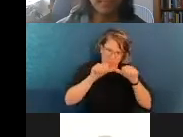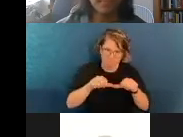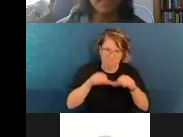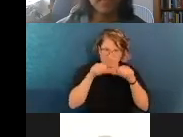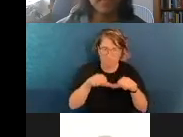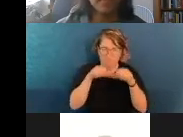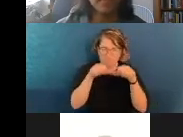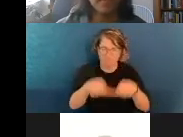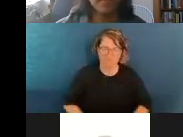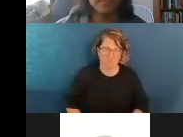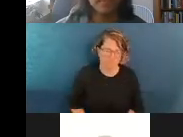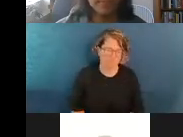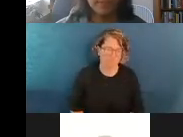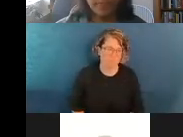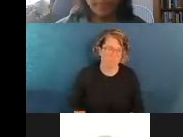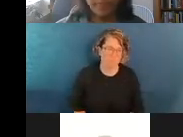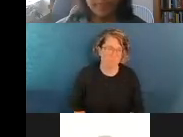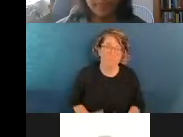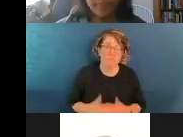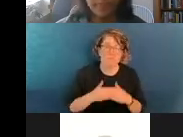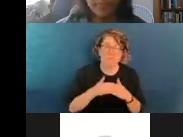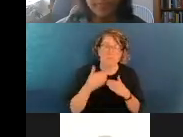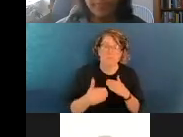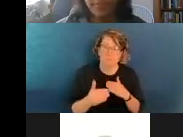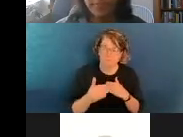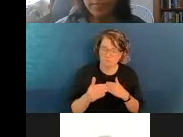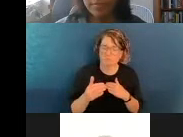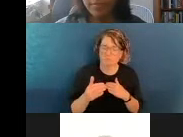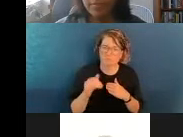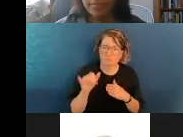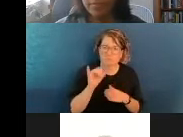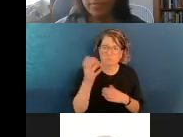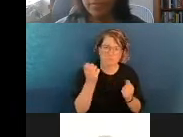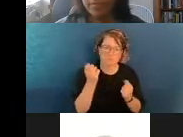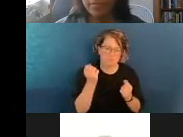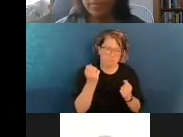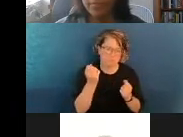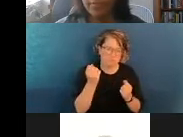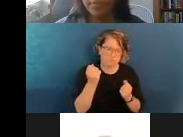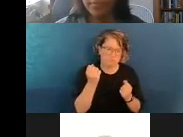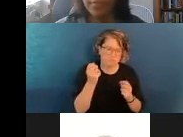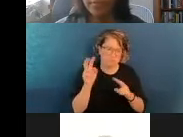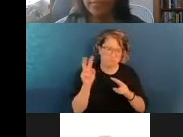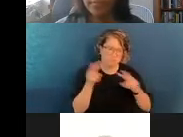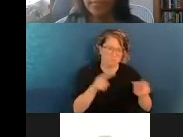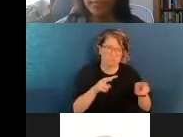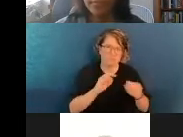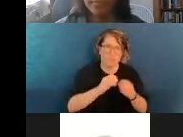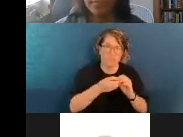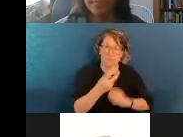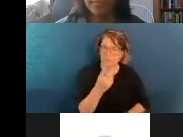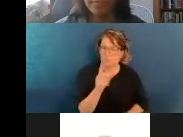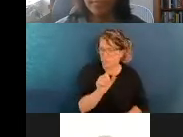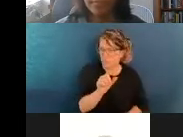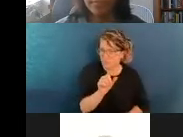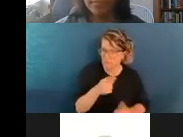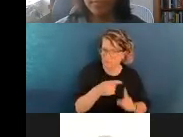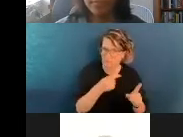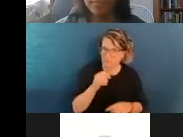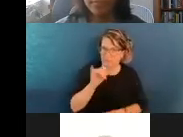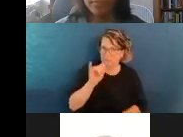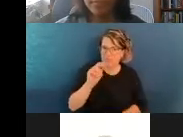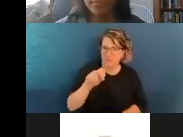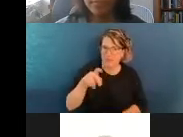So next, to address, as I mentioned earlier, to address recommendation 20 from the In Plain Sight report,